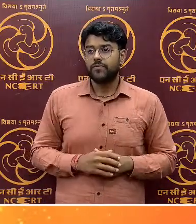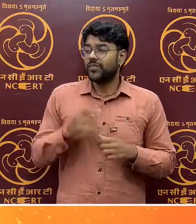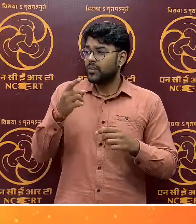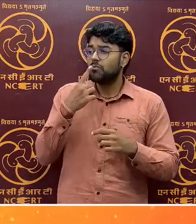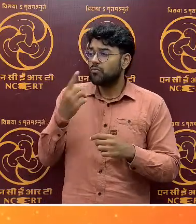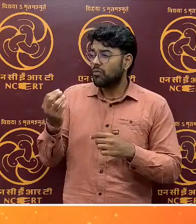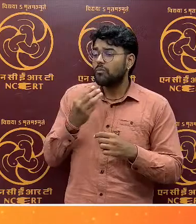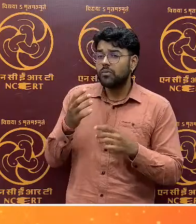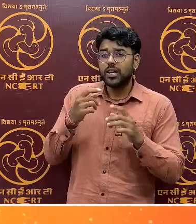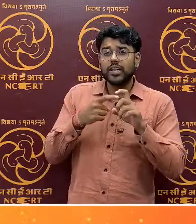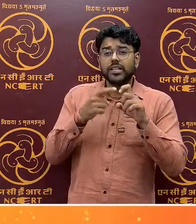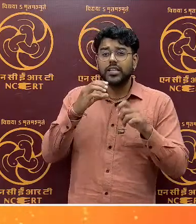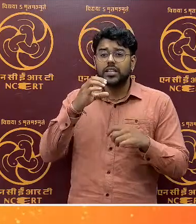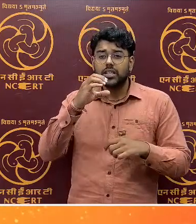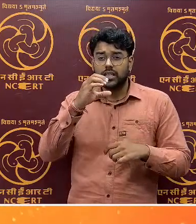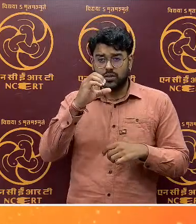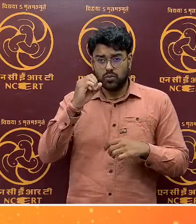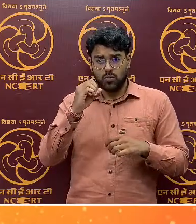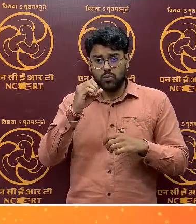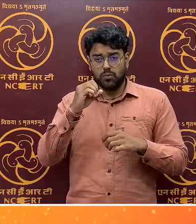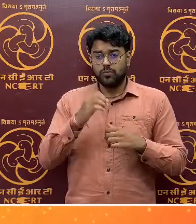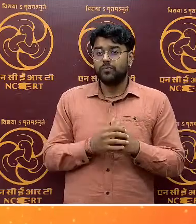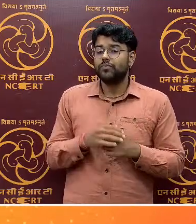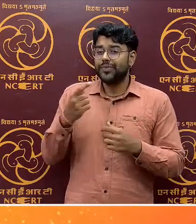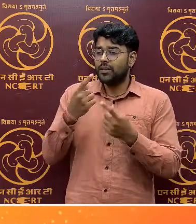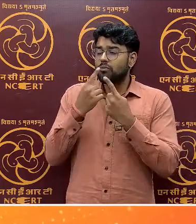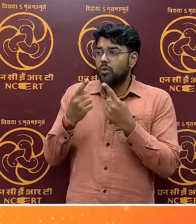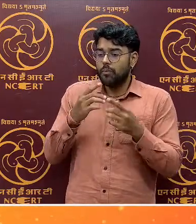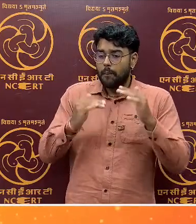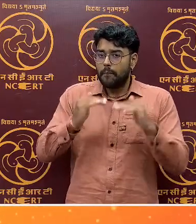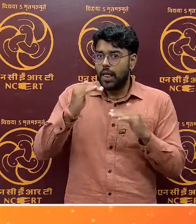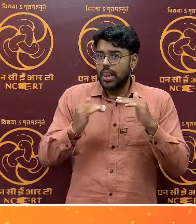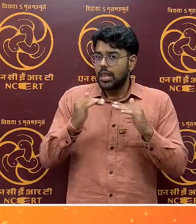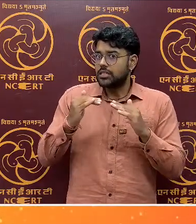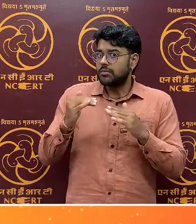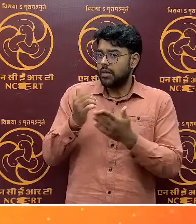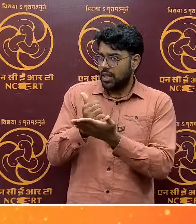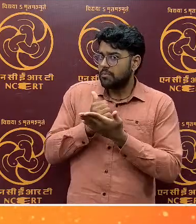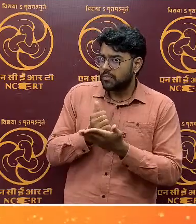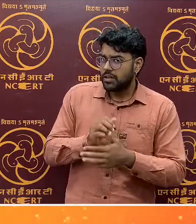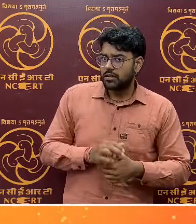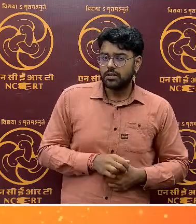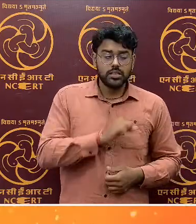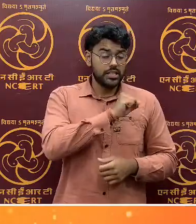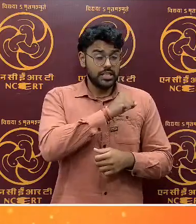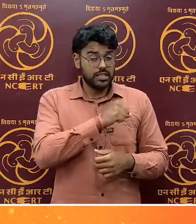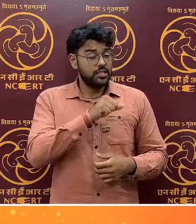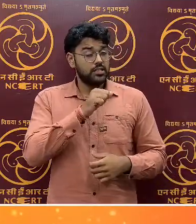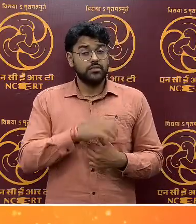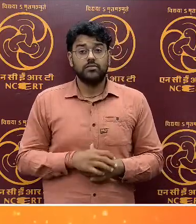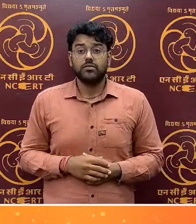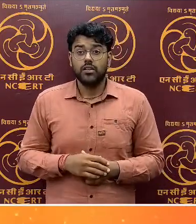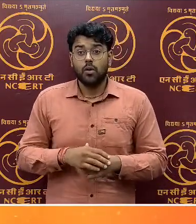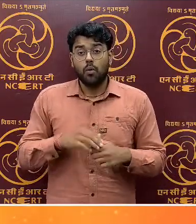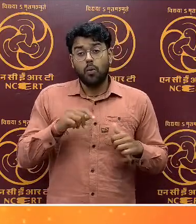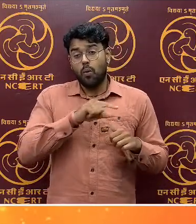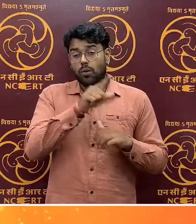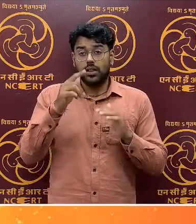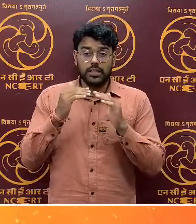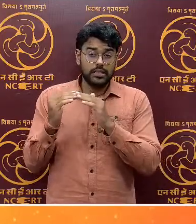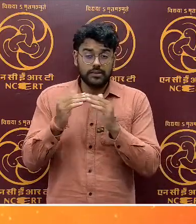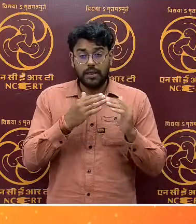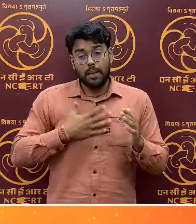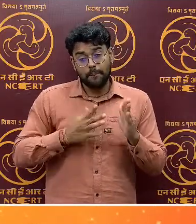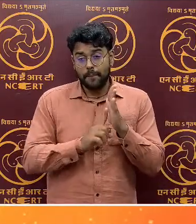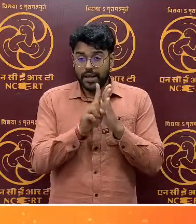ecosystem, they also help maintain the natural balance of the ecosystem. Yes. So everybody is required equally, whether it is